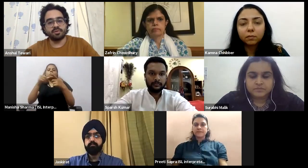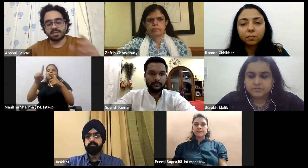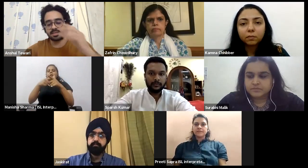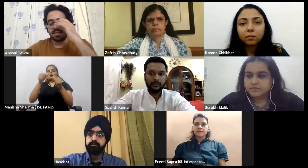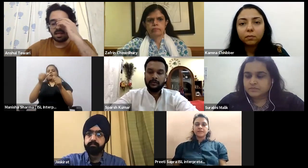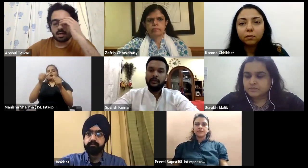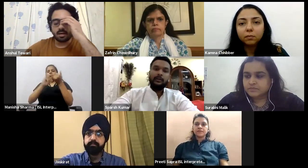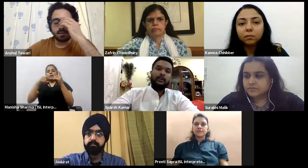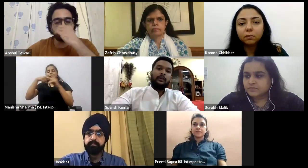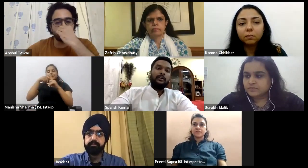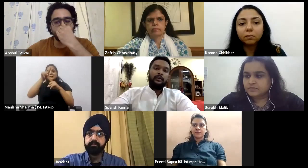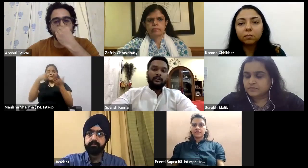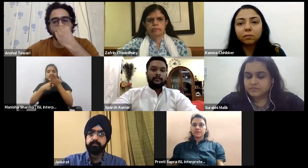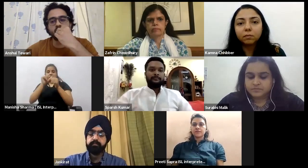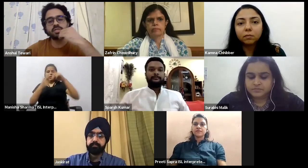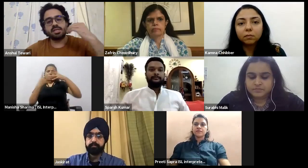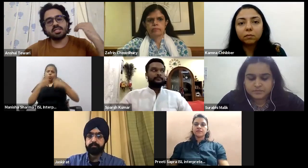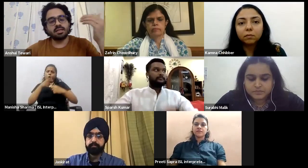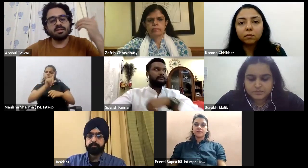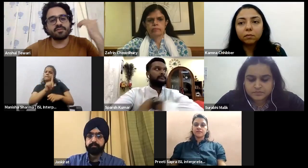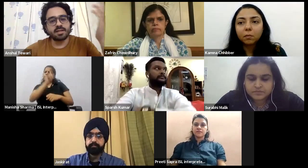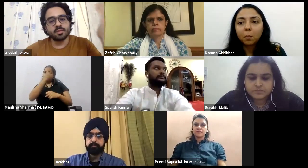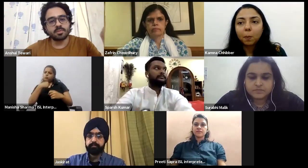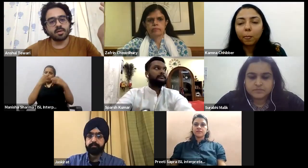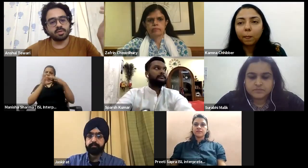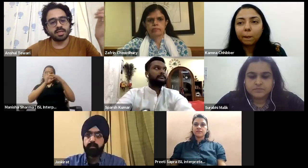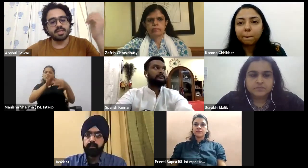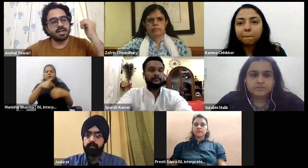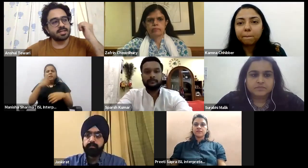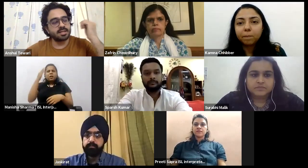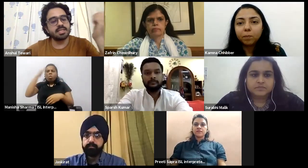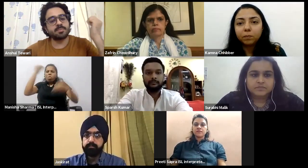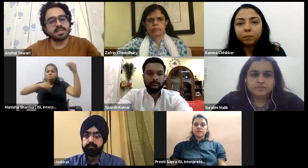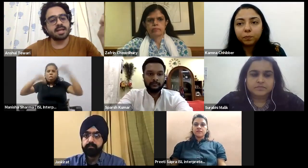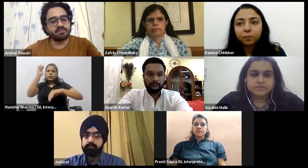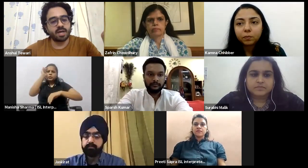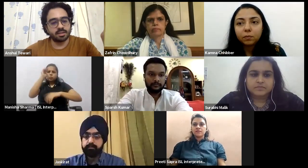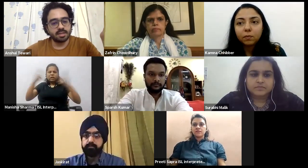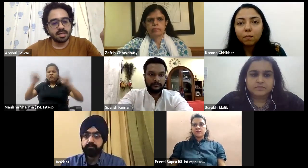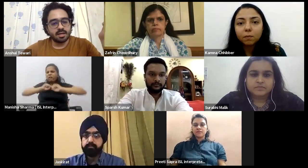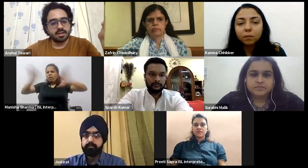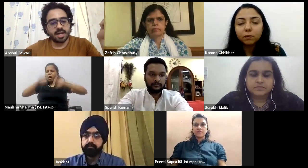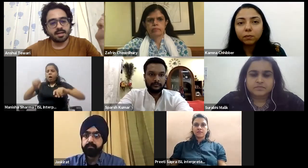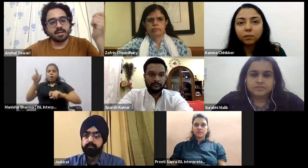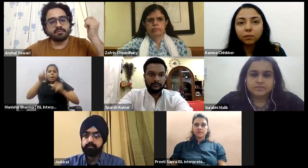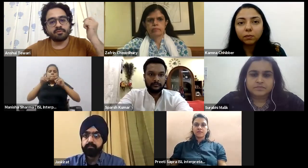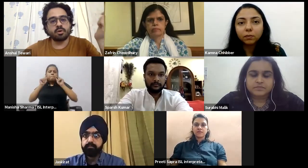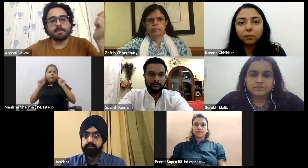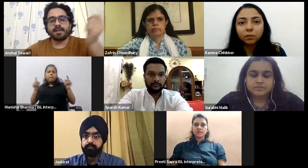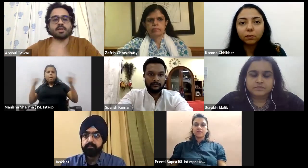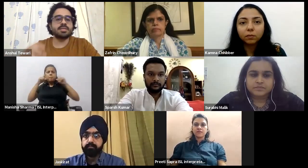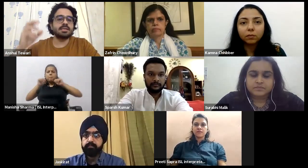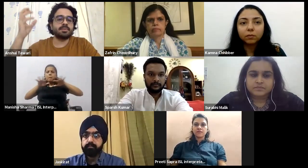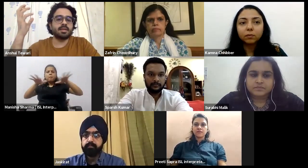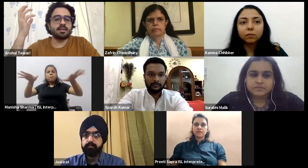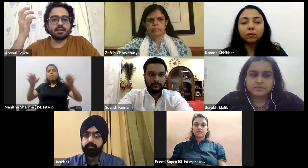you first. um, jitni jaldi fake news spread hoti hai, it really spreads like fire, right? And before,